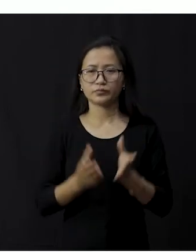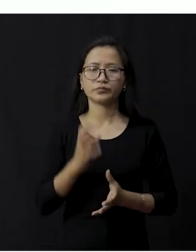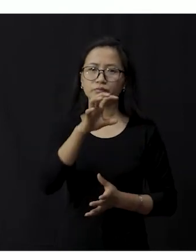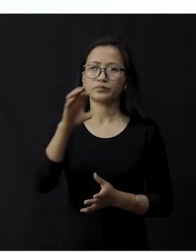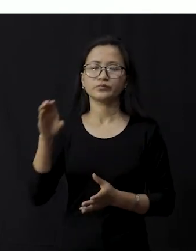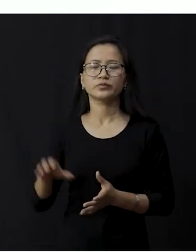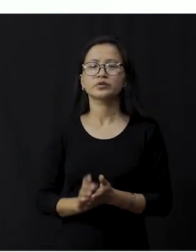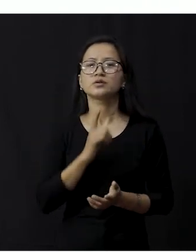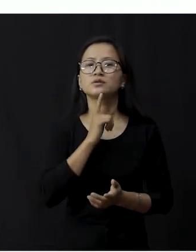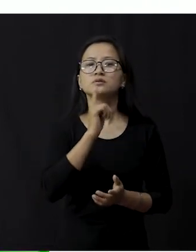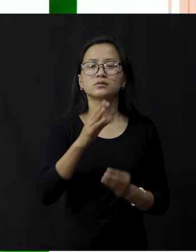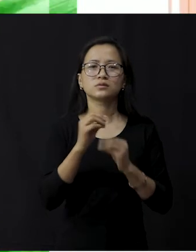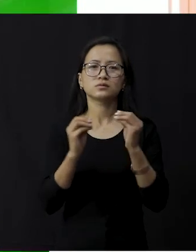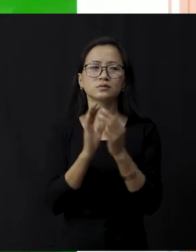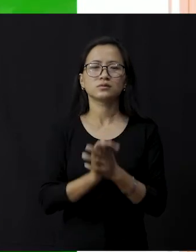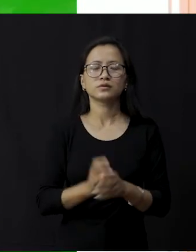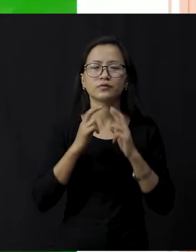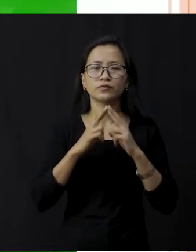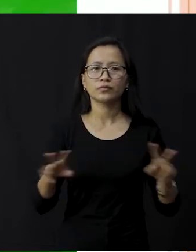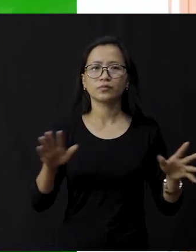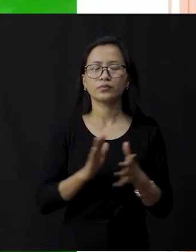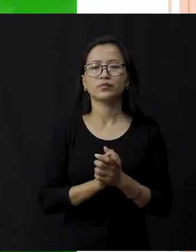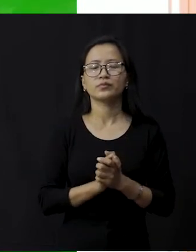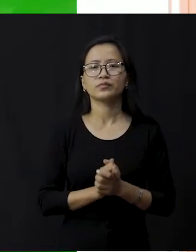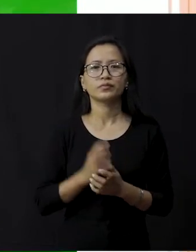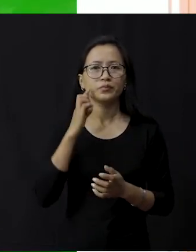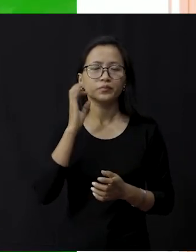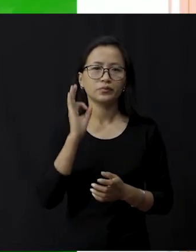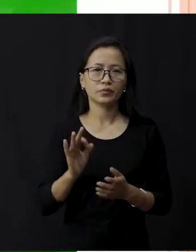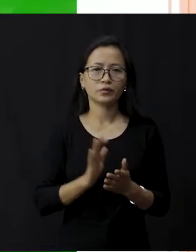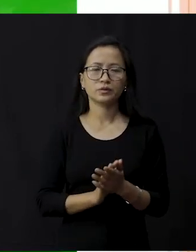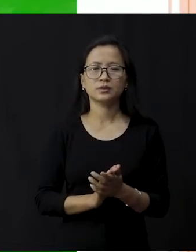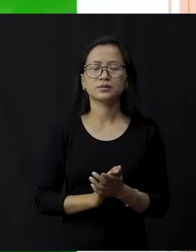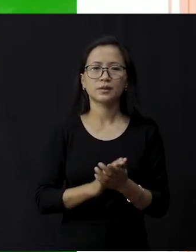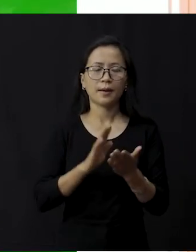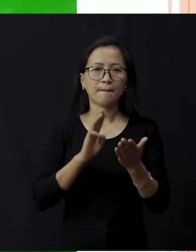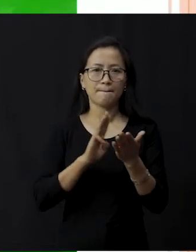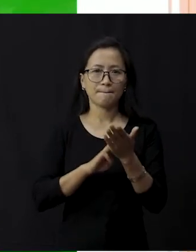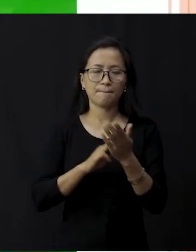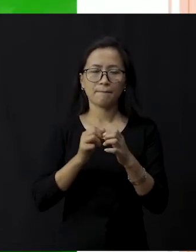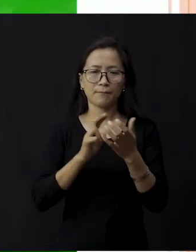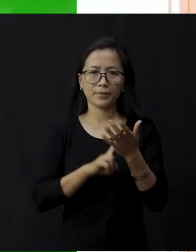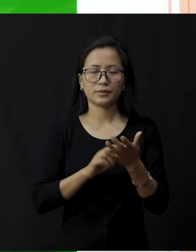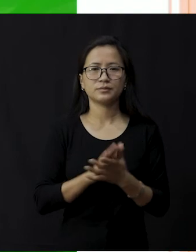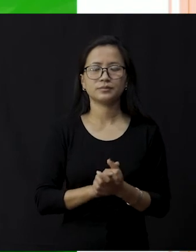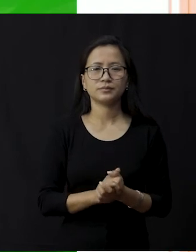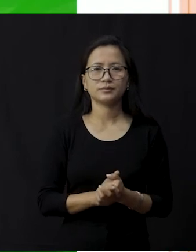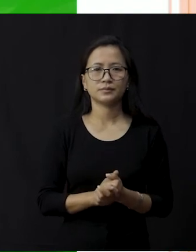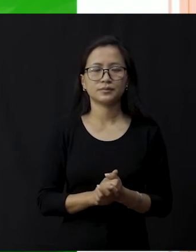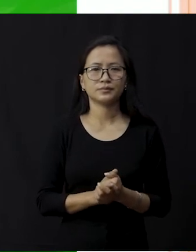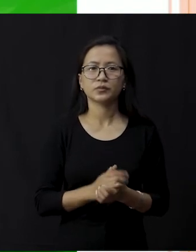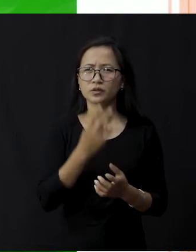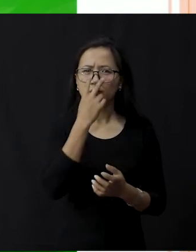and that information is about this very important man. Can you see this picture? Can